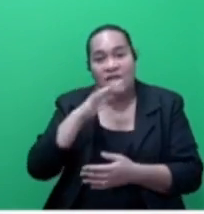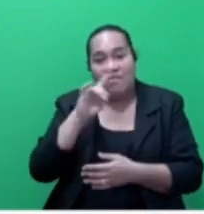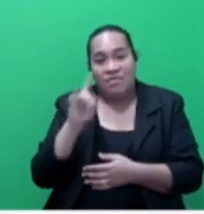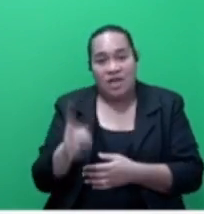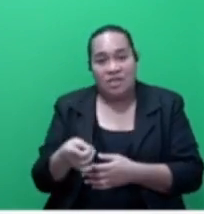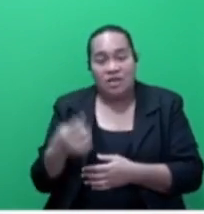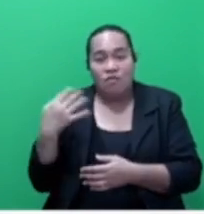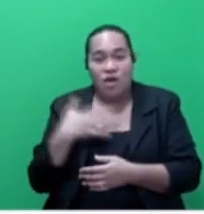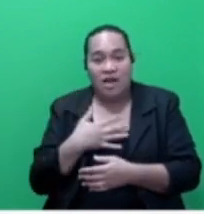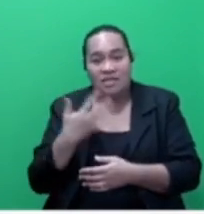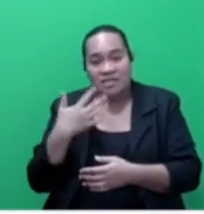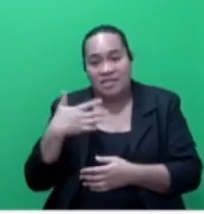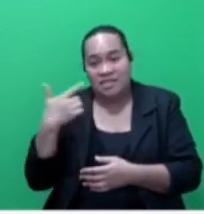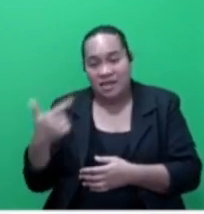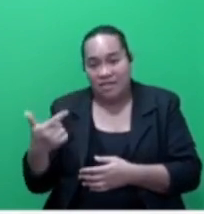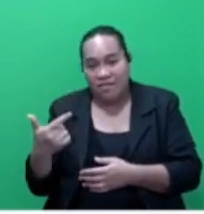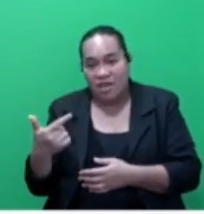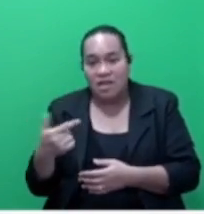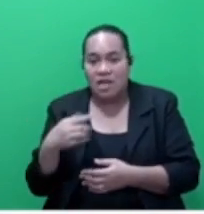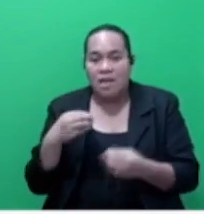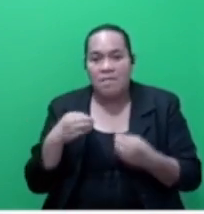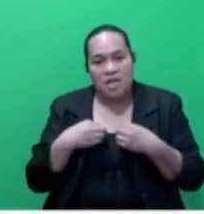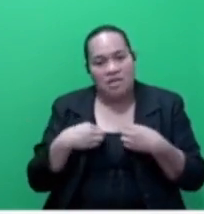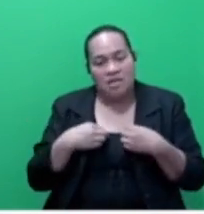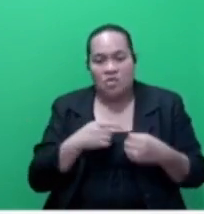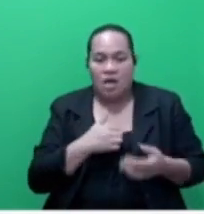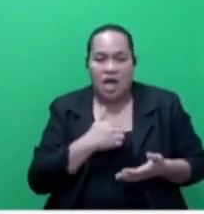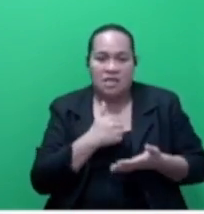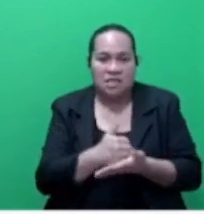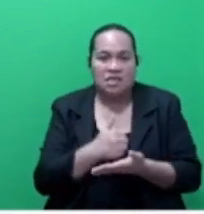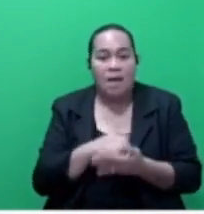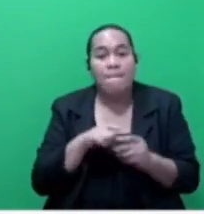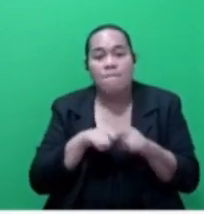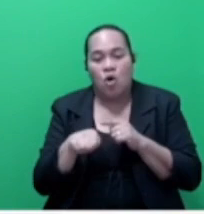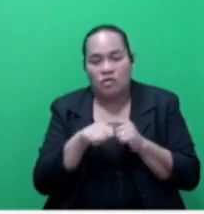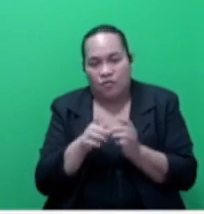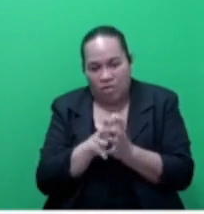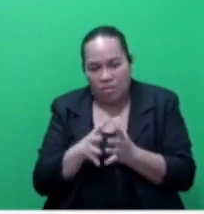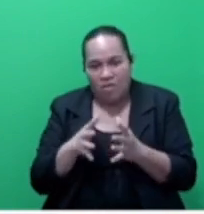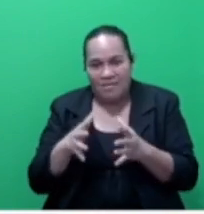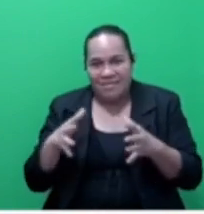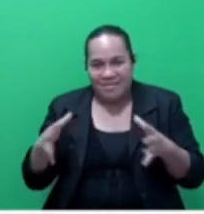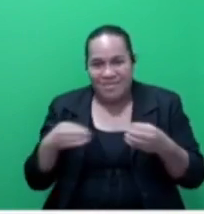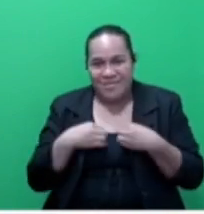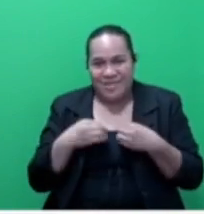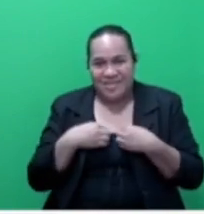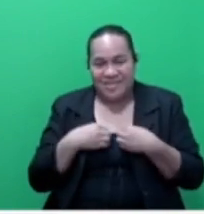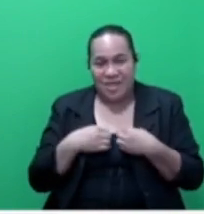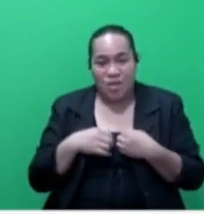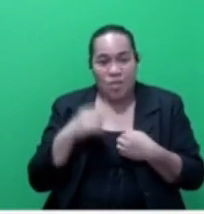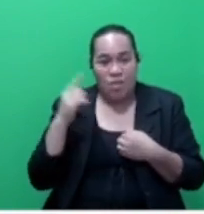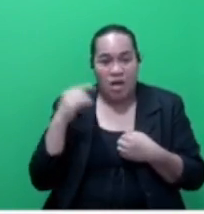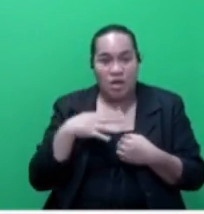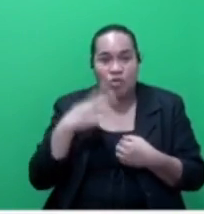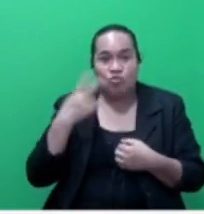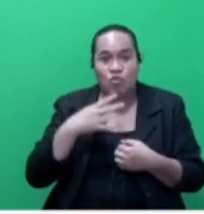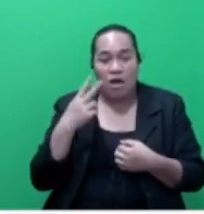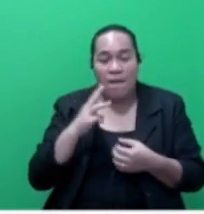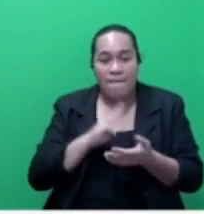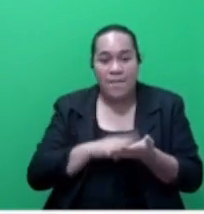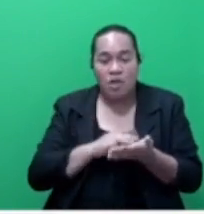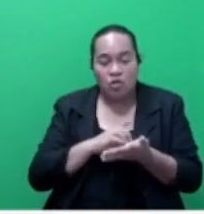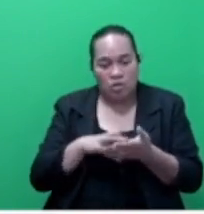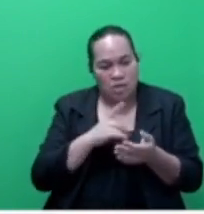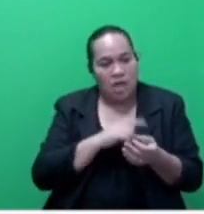5,471 businesses have been assisted in the initiative, the bulk of which are MSMEs. The $112.4 million disbursed to date is timely and, of